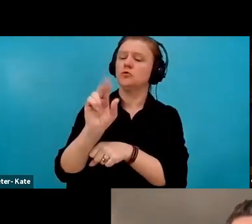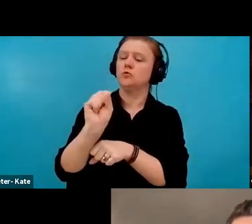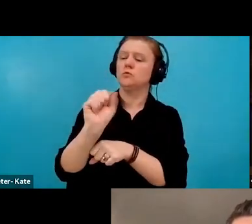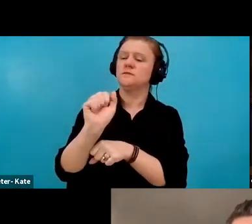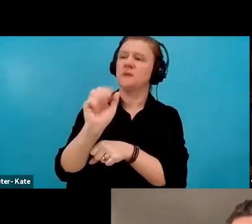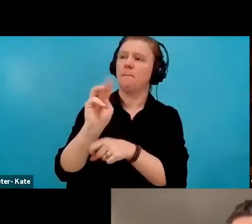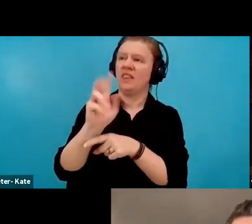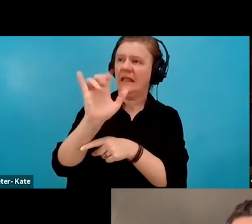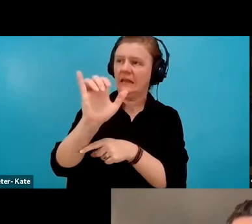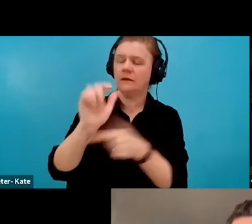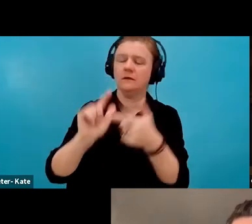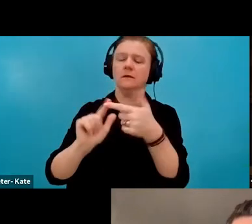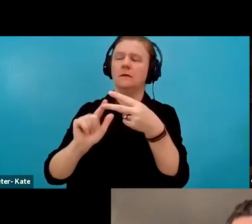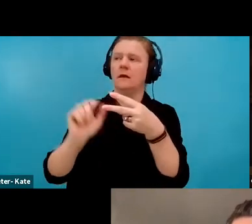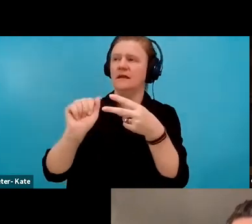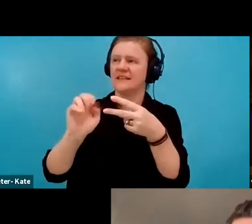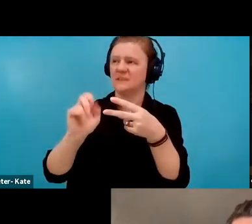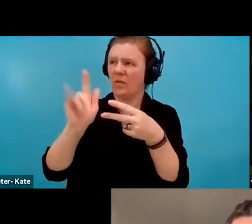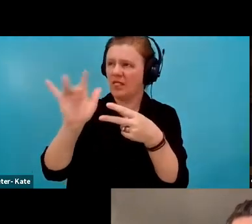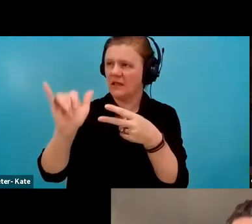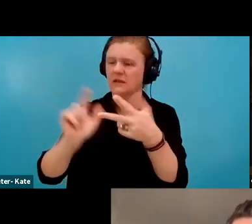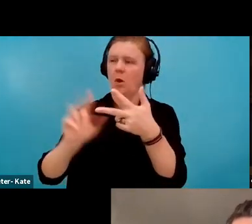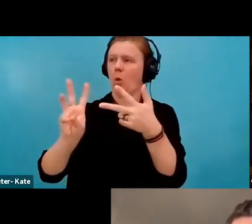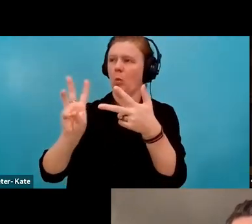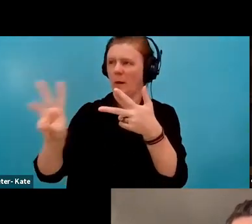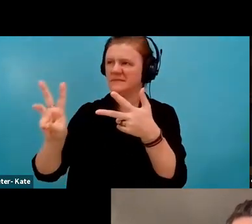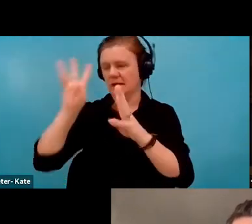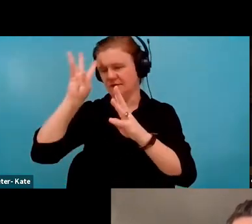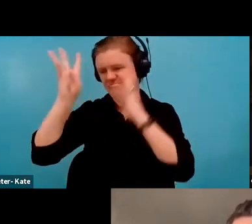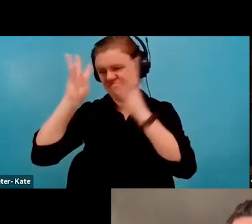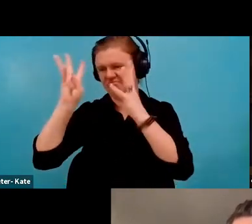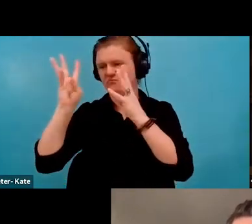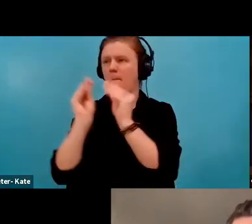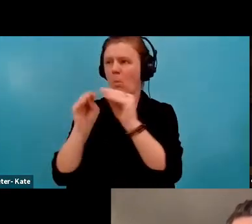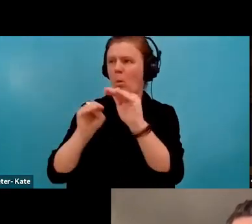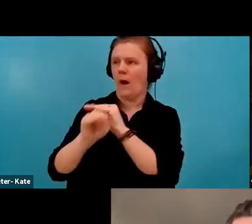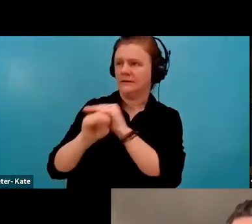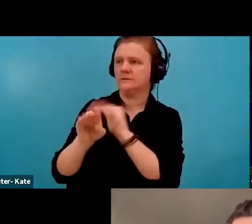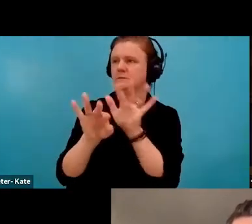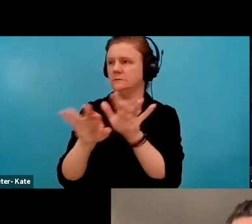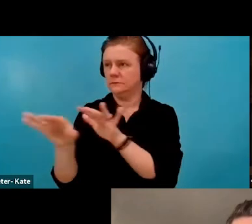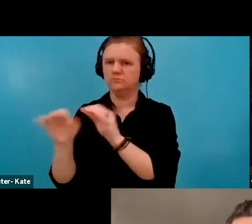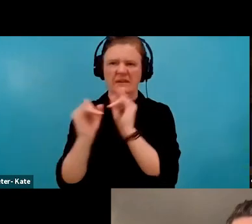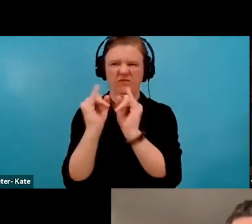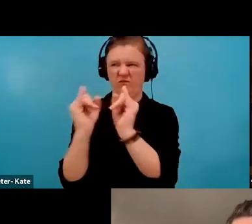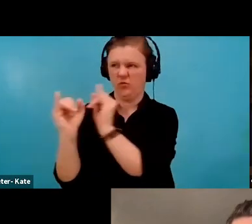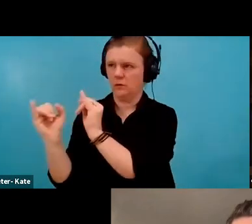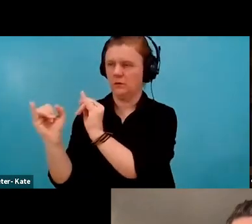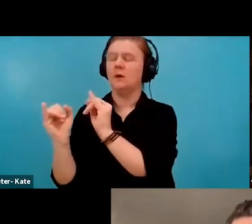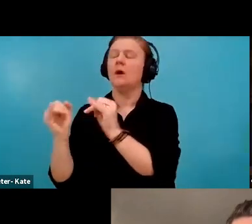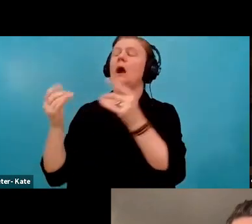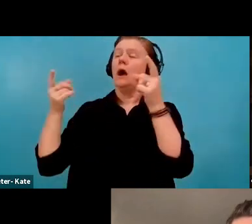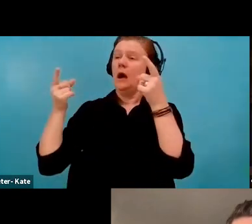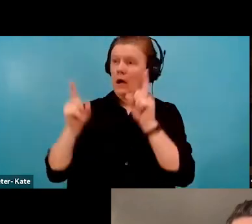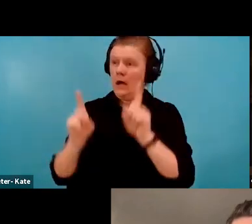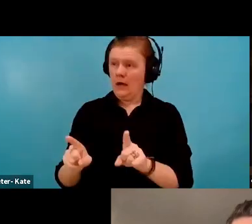know, modify websites or redesign websites so they work better in many different cases. And in doing that,